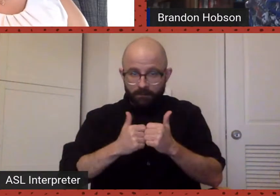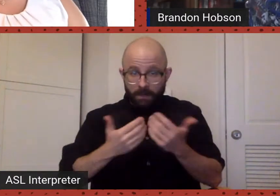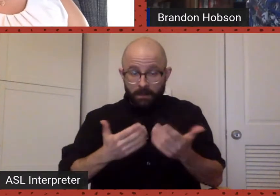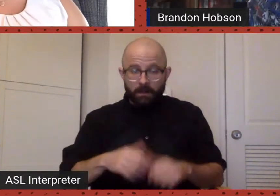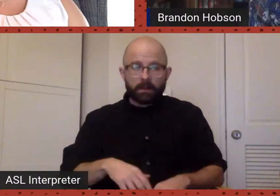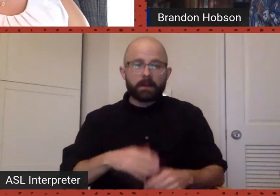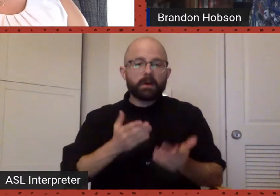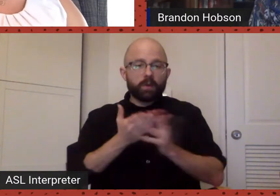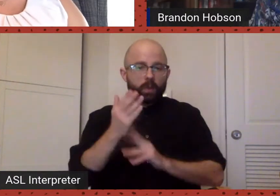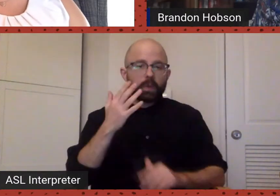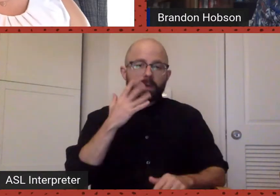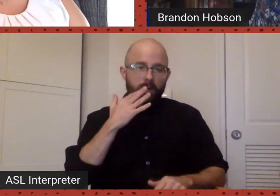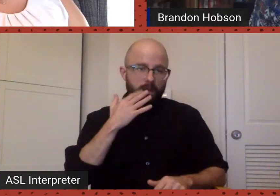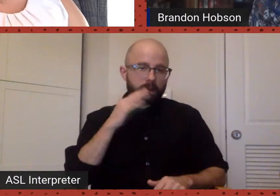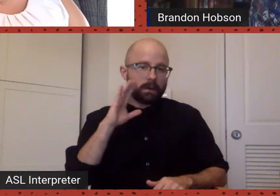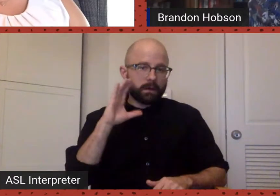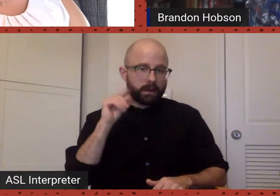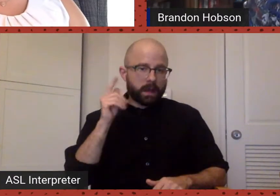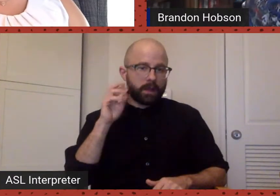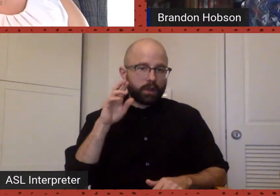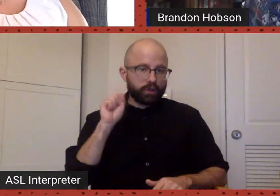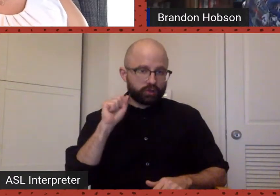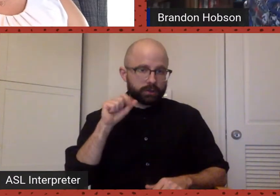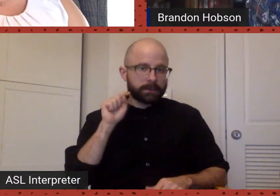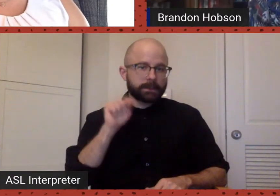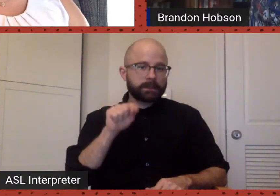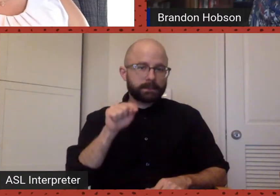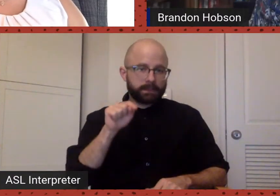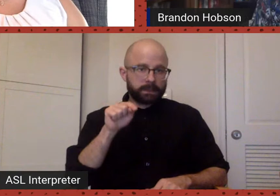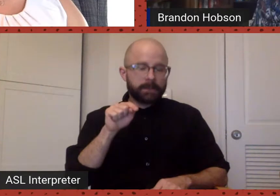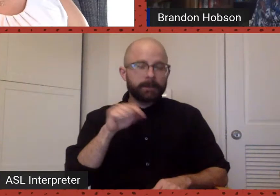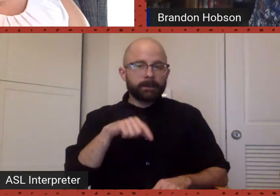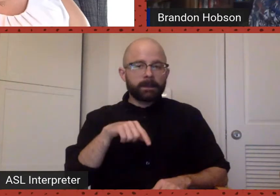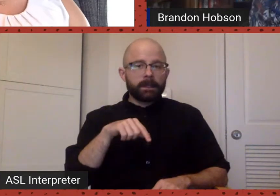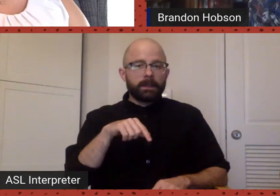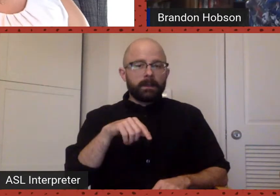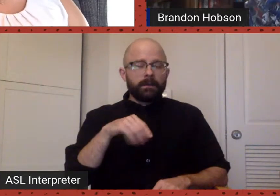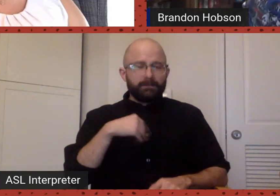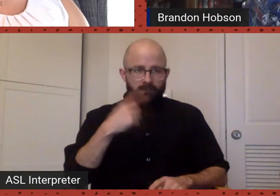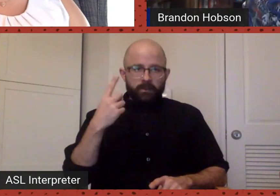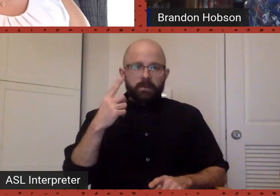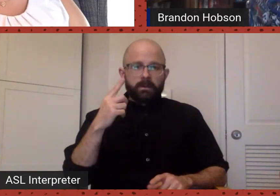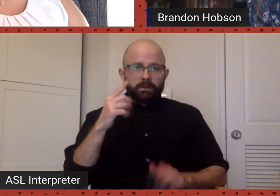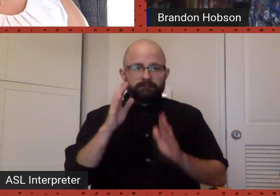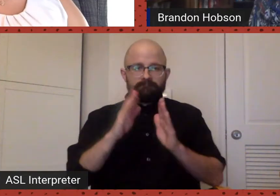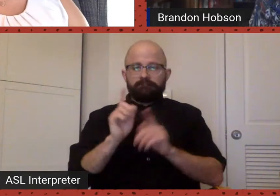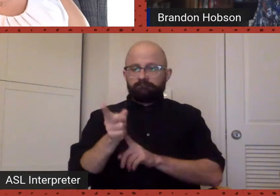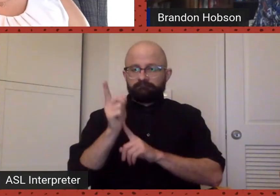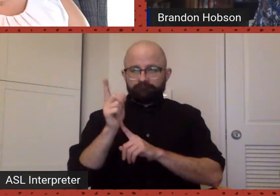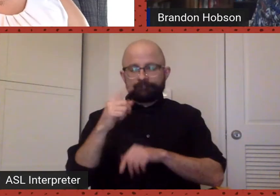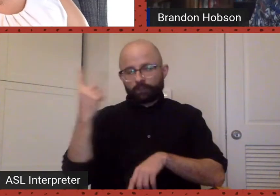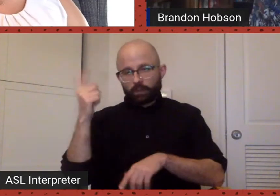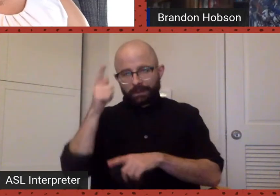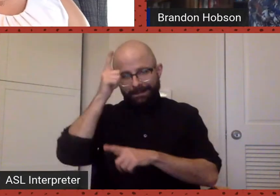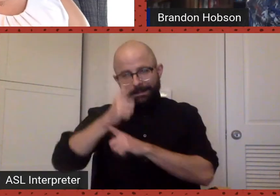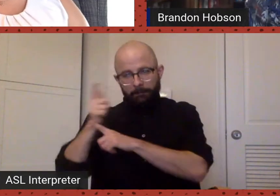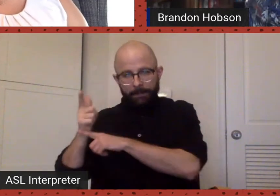colors. And so there's this scene where one of the siblings goes into